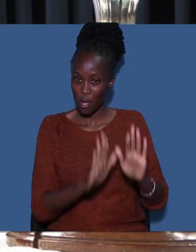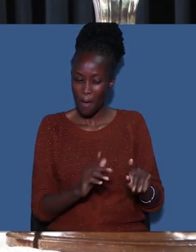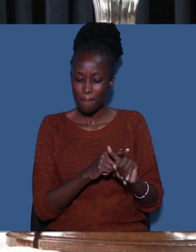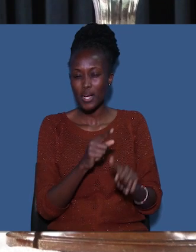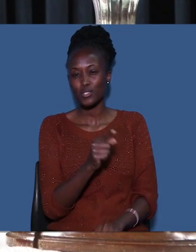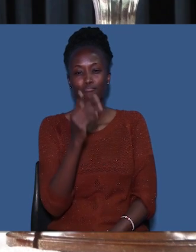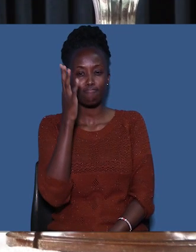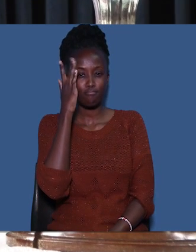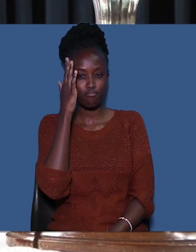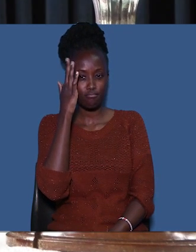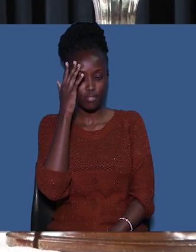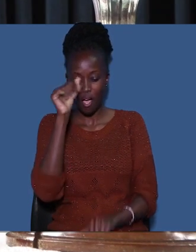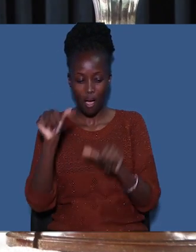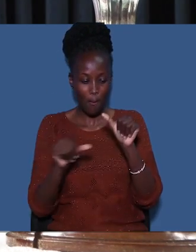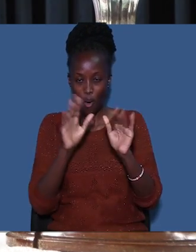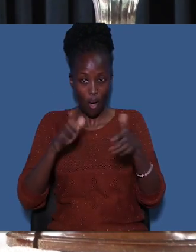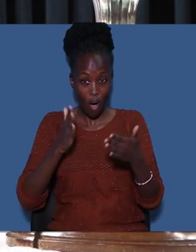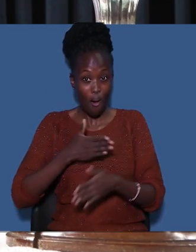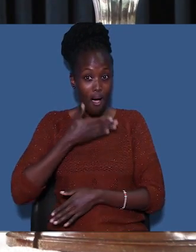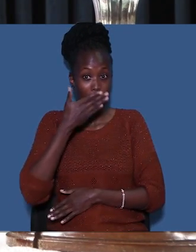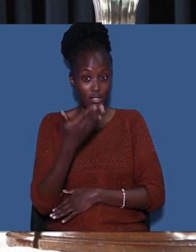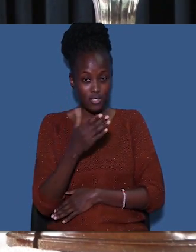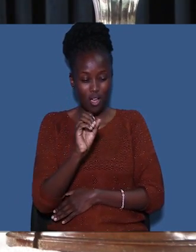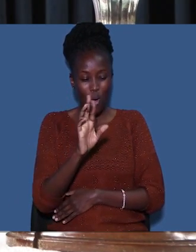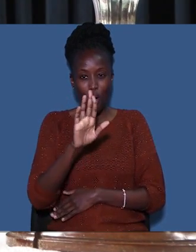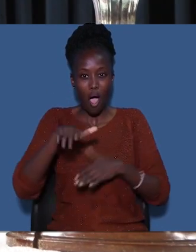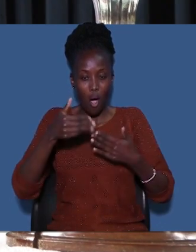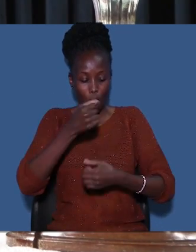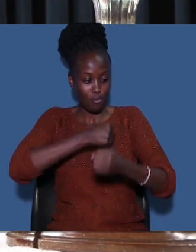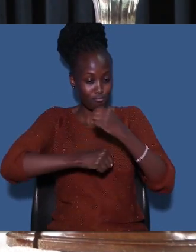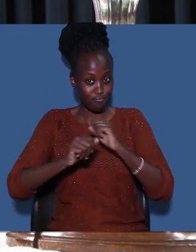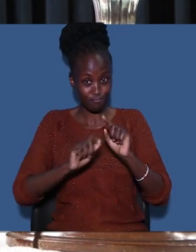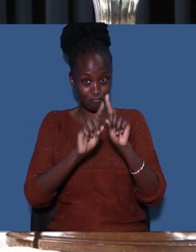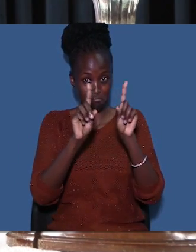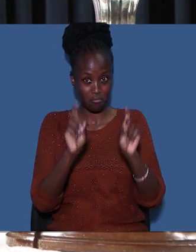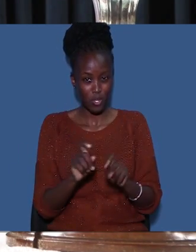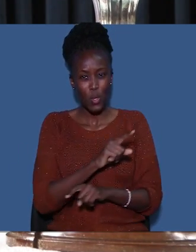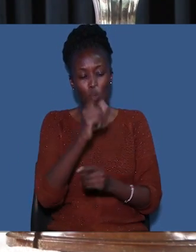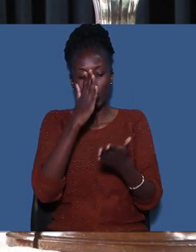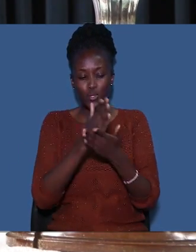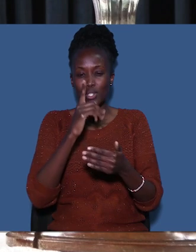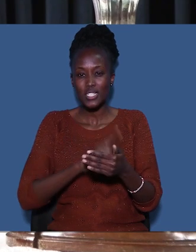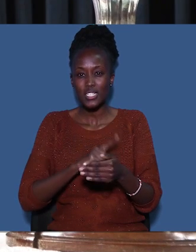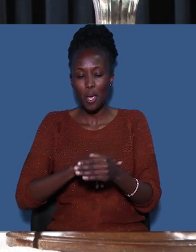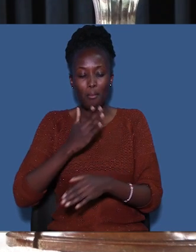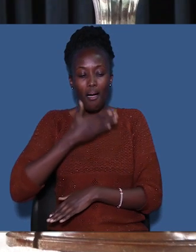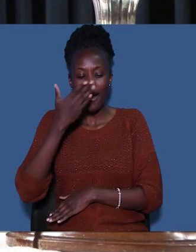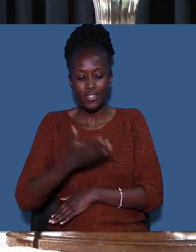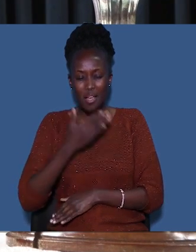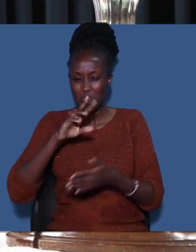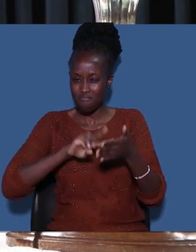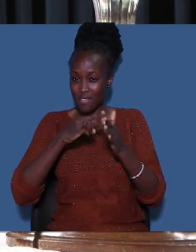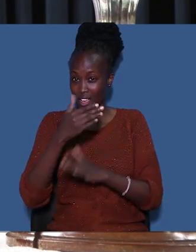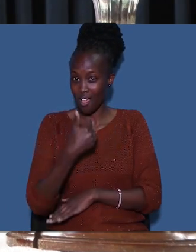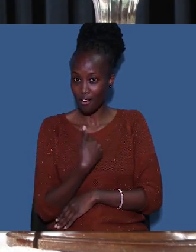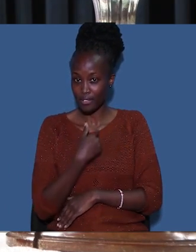about our response to the law when it is read to us? Do we really mean what we say when we